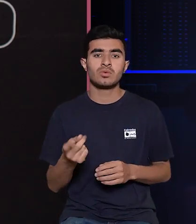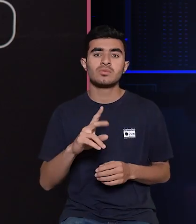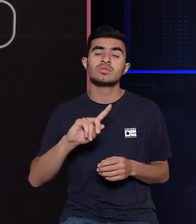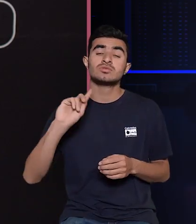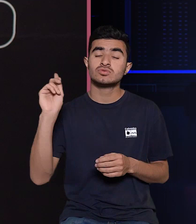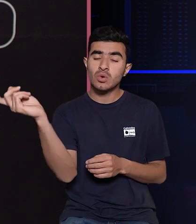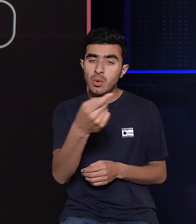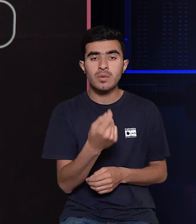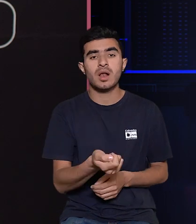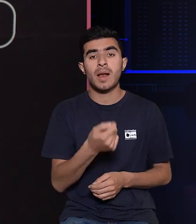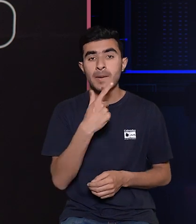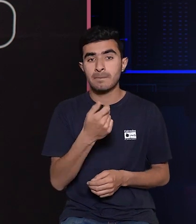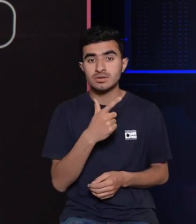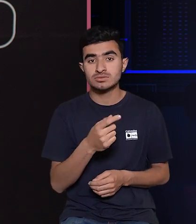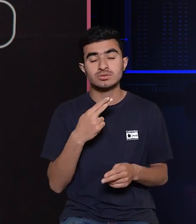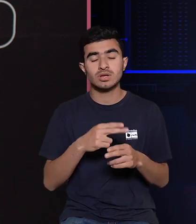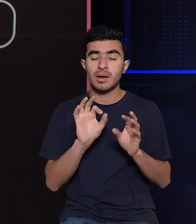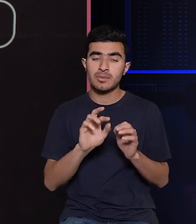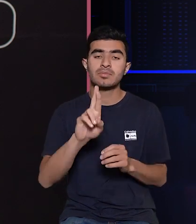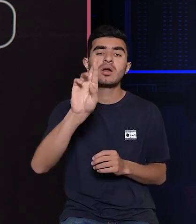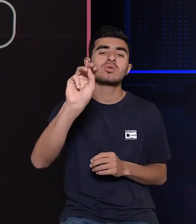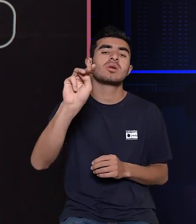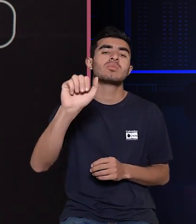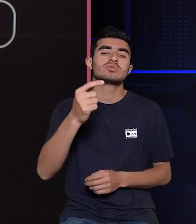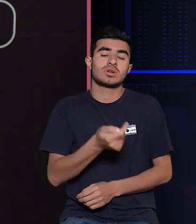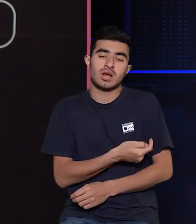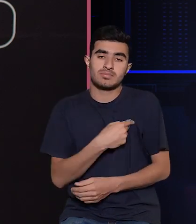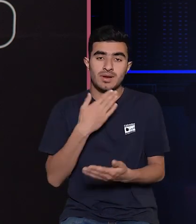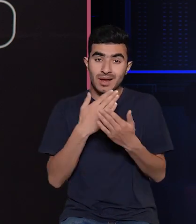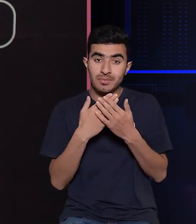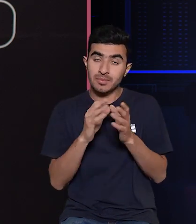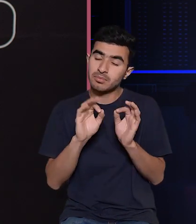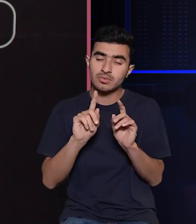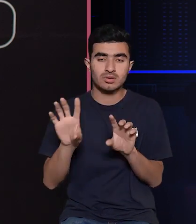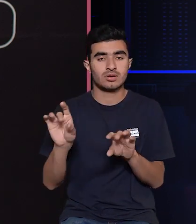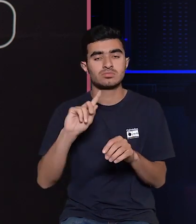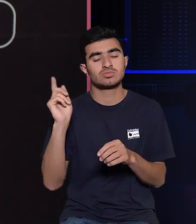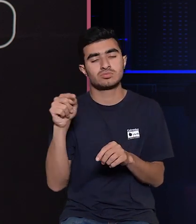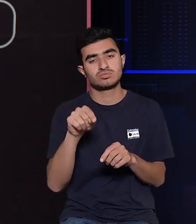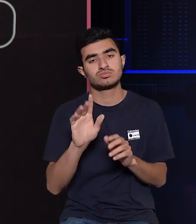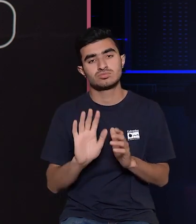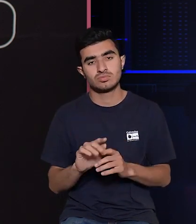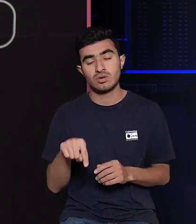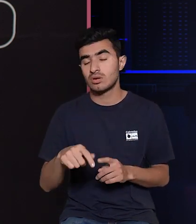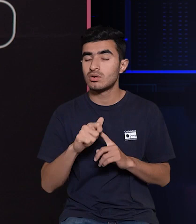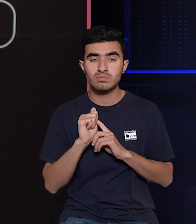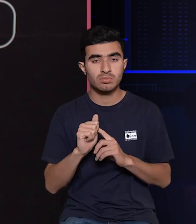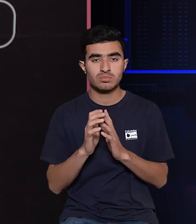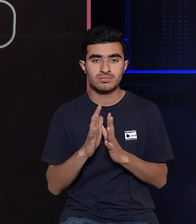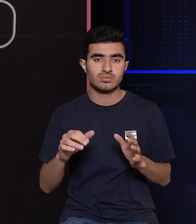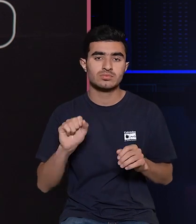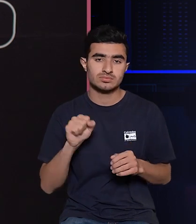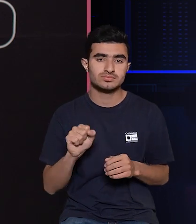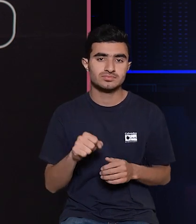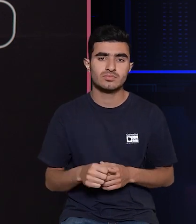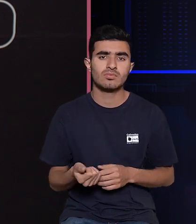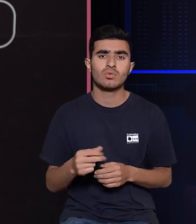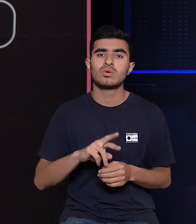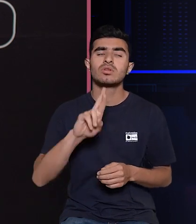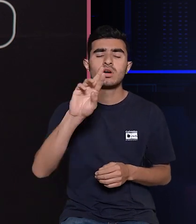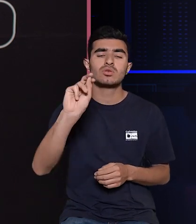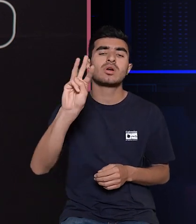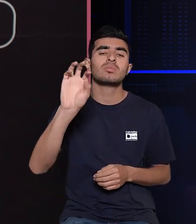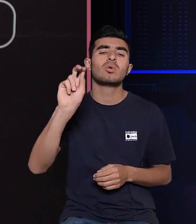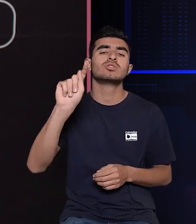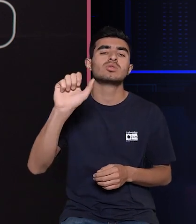is immunology, including heart disease or infections, as COVID, as we saw, and many, many other problems.